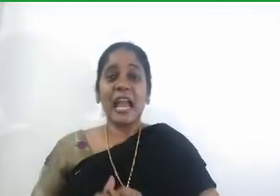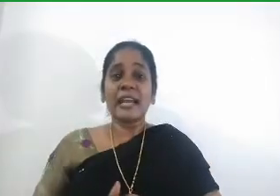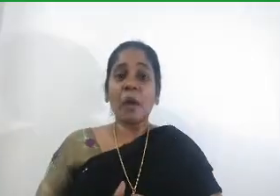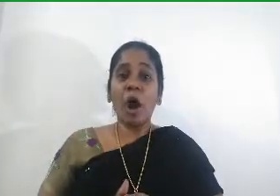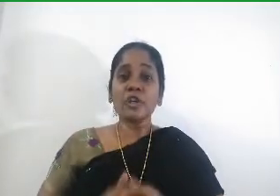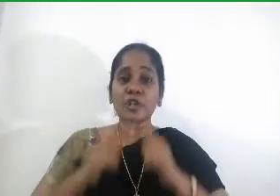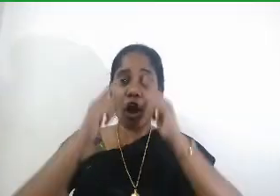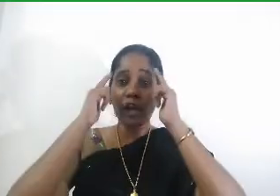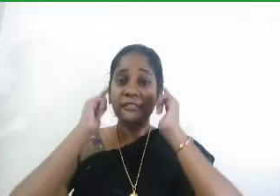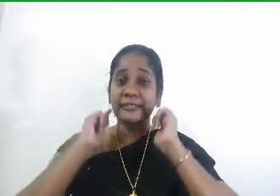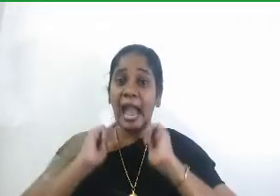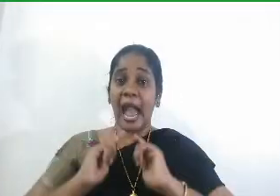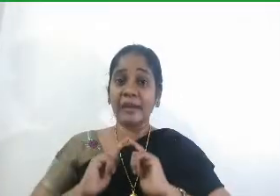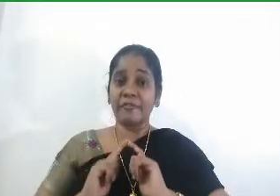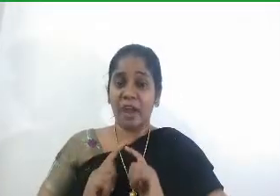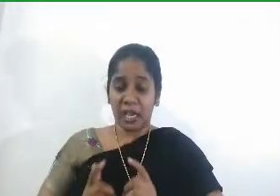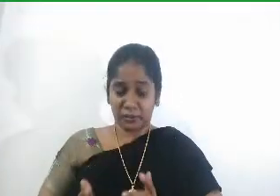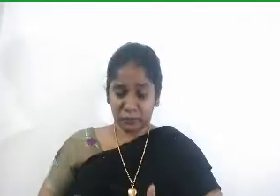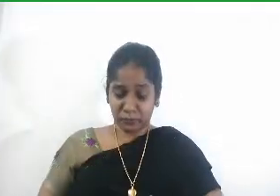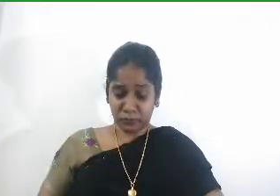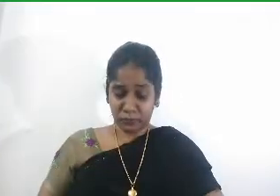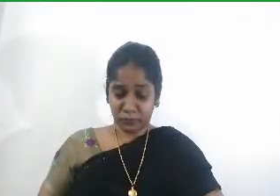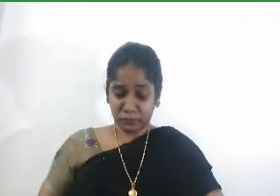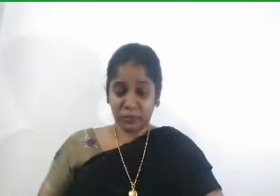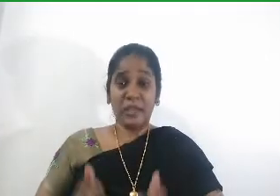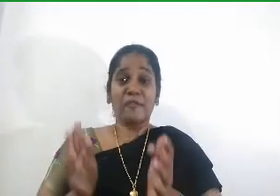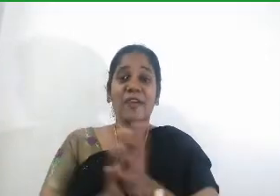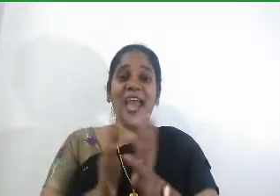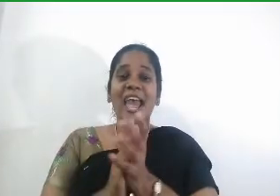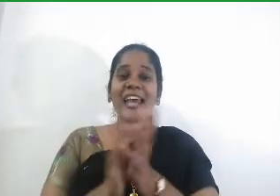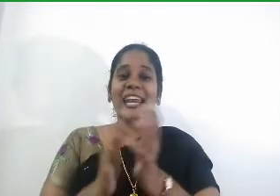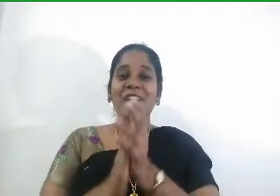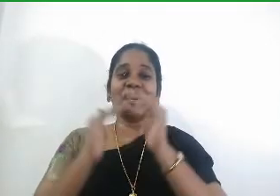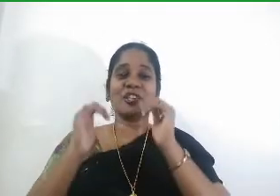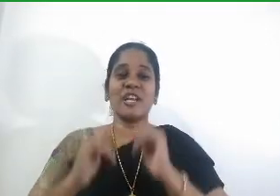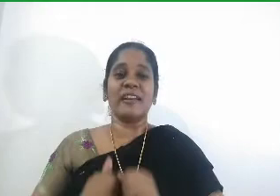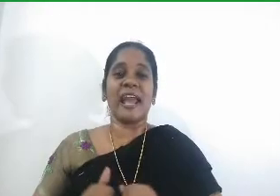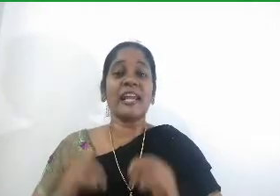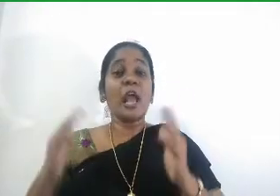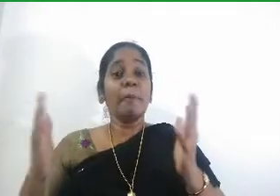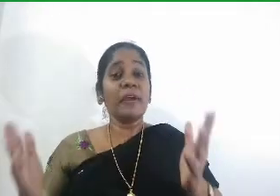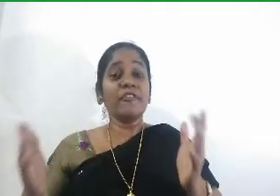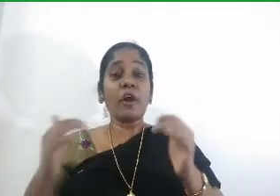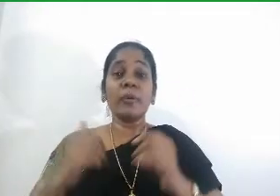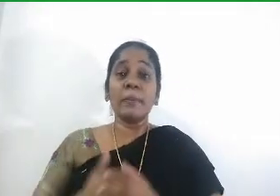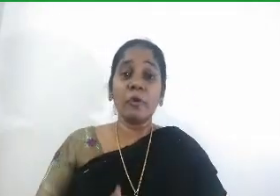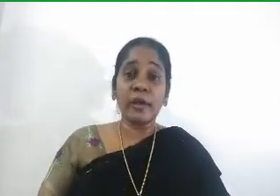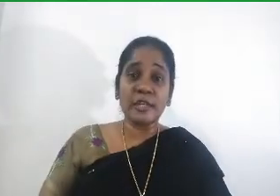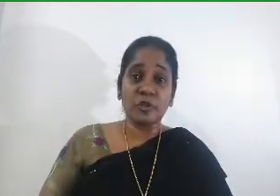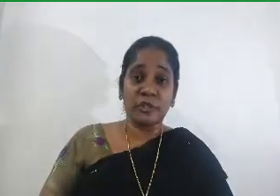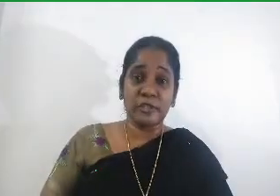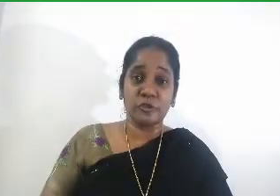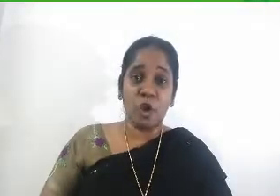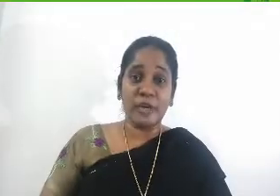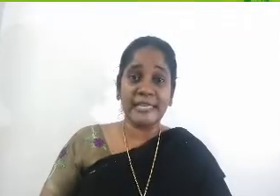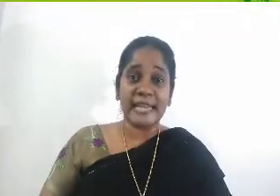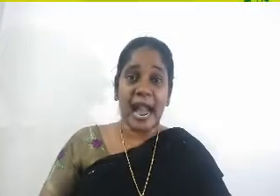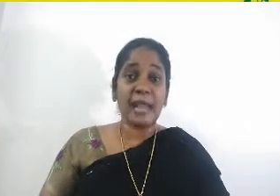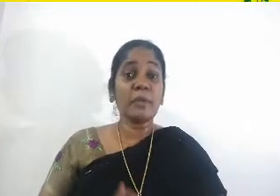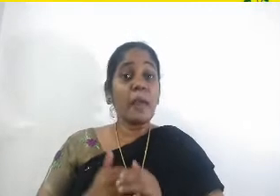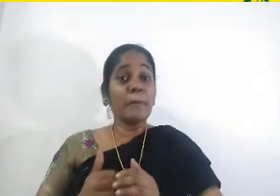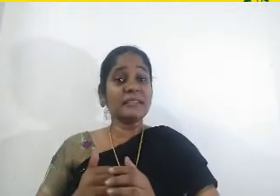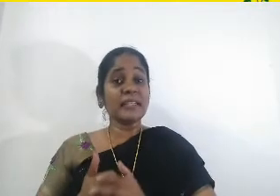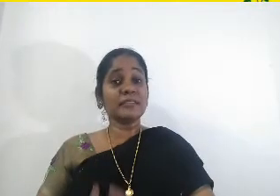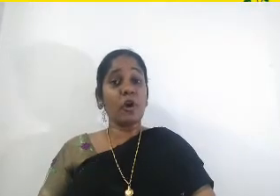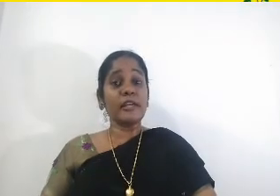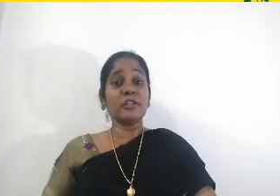1, 2, 3, 4, 5, 6. Now all show your sad face. Very good, children. Before we move into the story